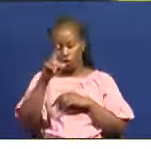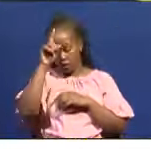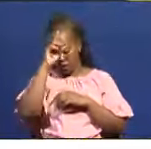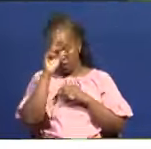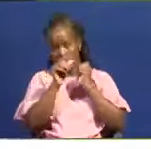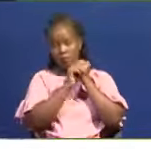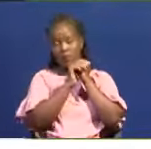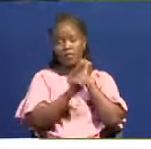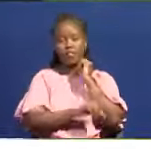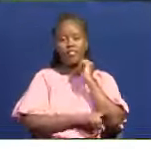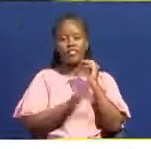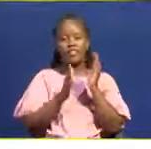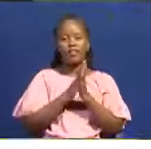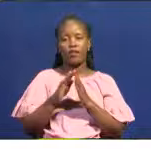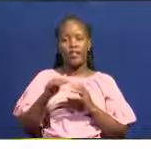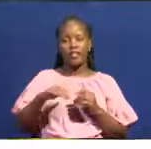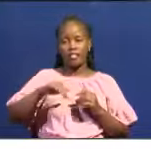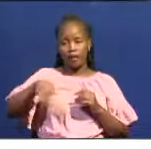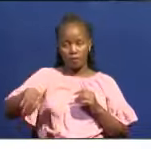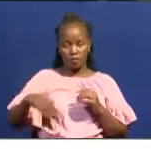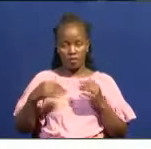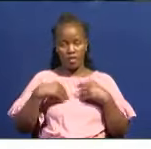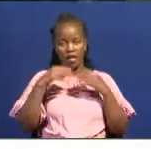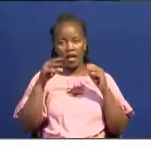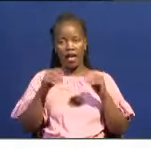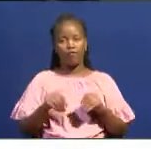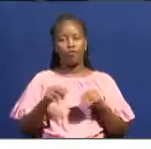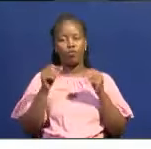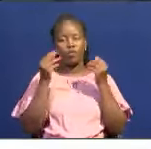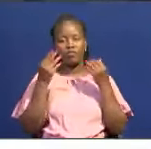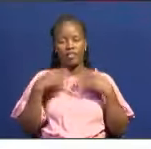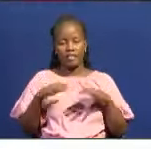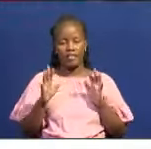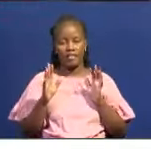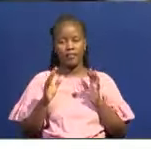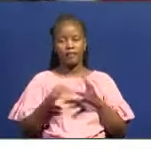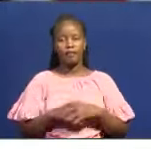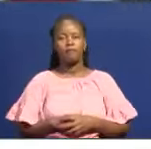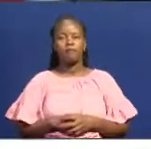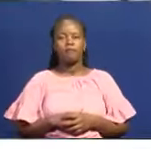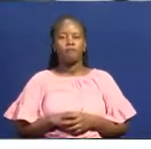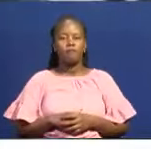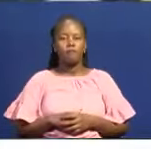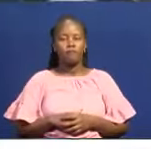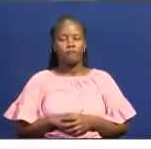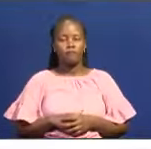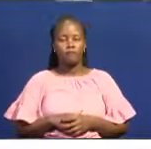and Cameroon having booked their tickets so far. That man, Oboye, came dancing.